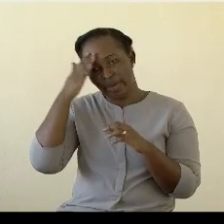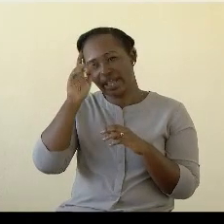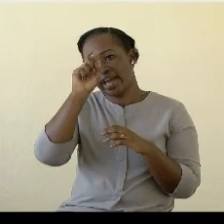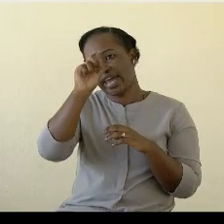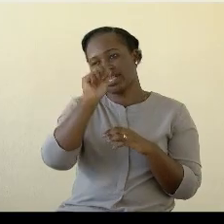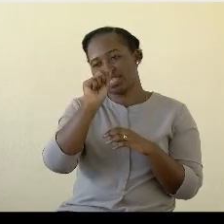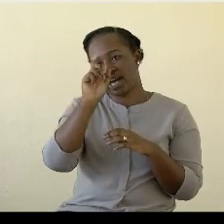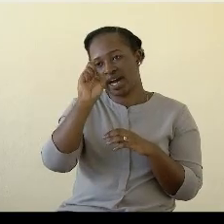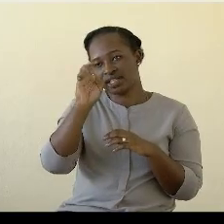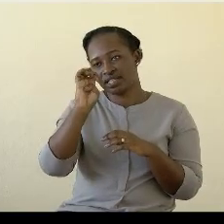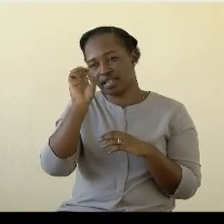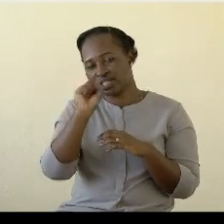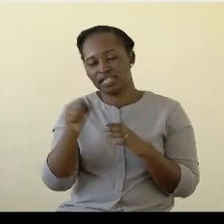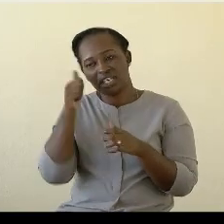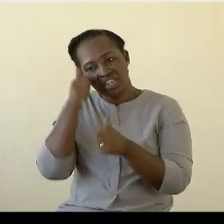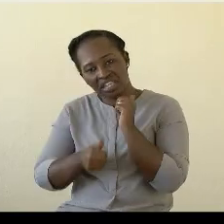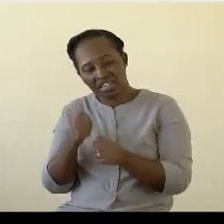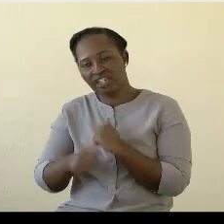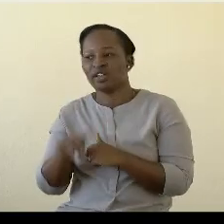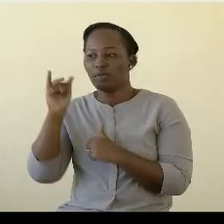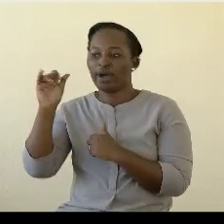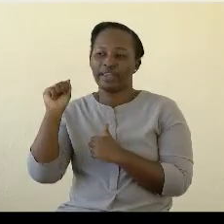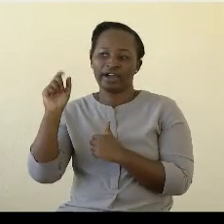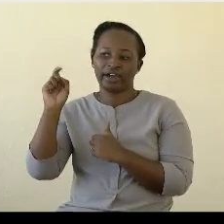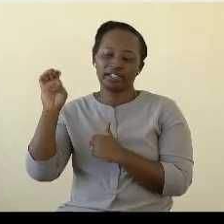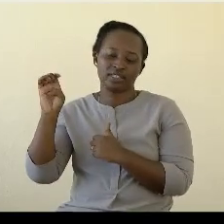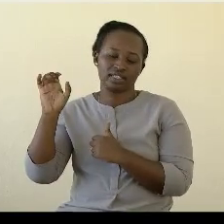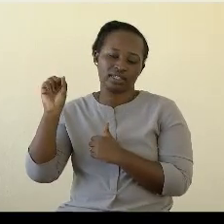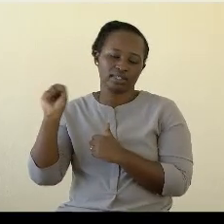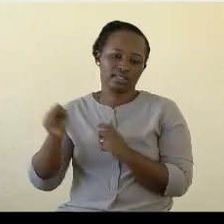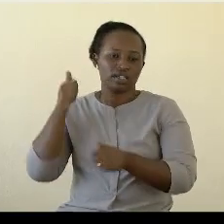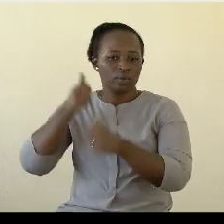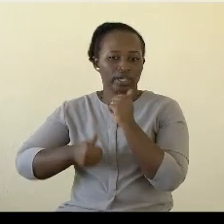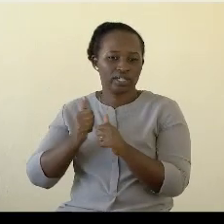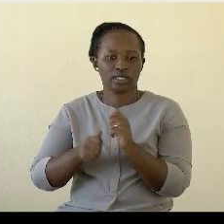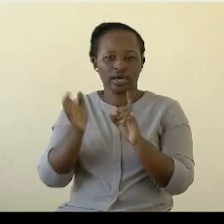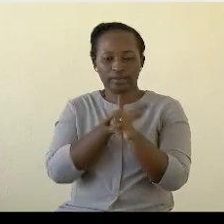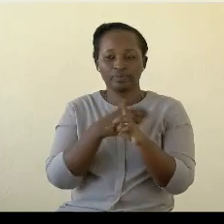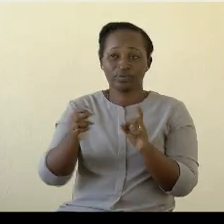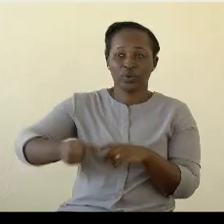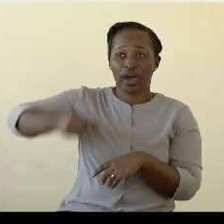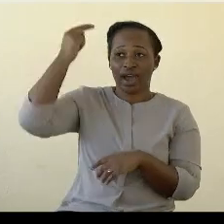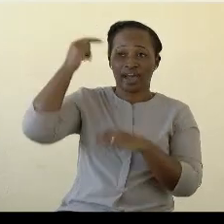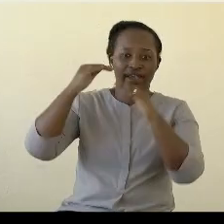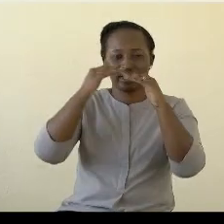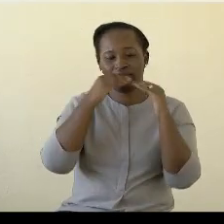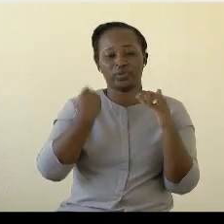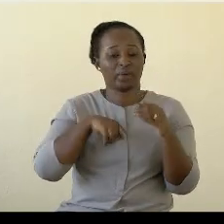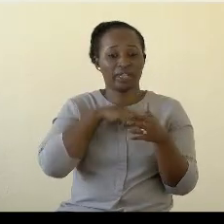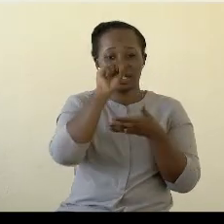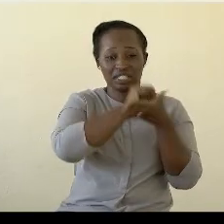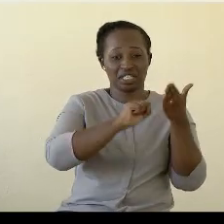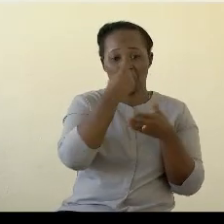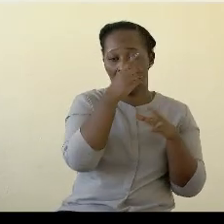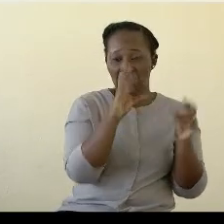is and the y-axis is, and they are saying on the axis. So the guiding is to a higher level. You are not in S1, where we